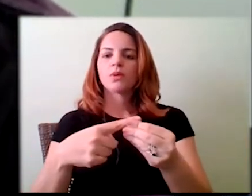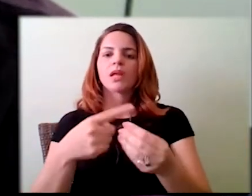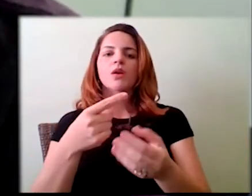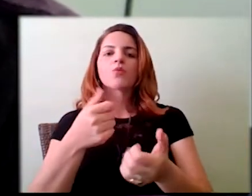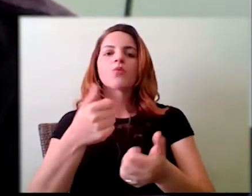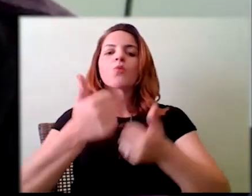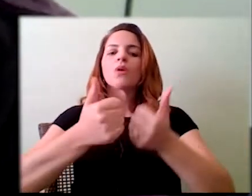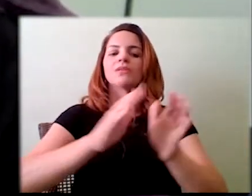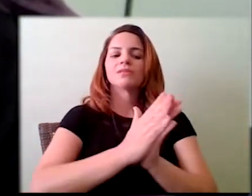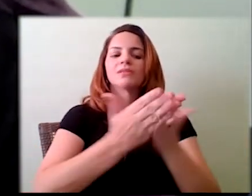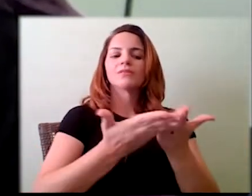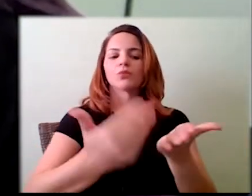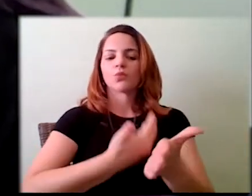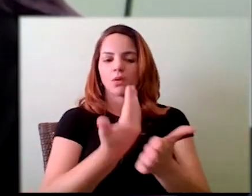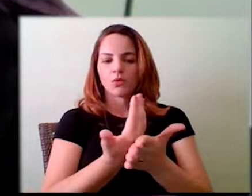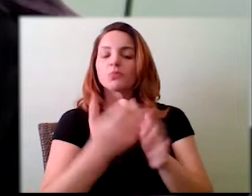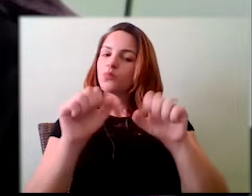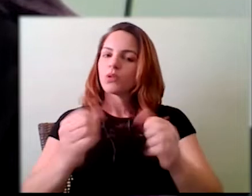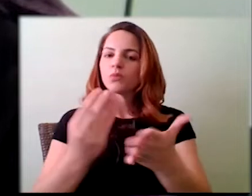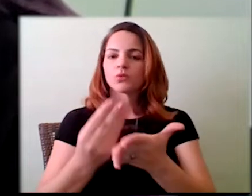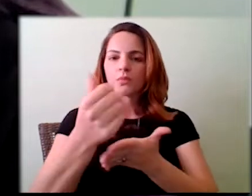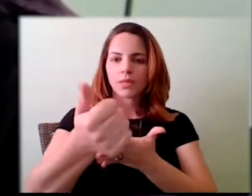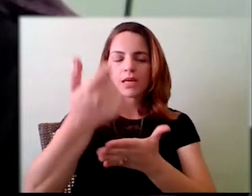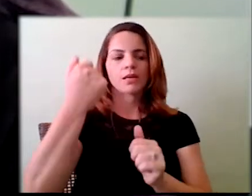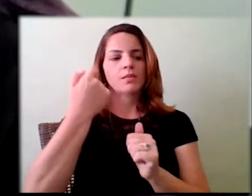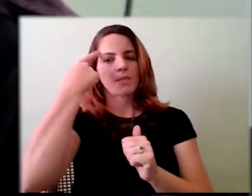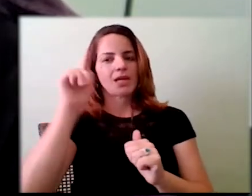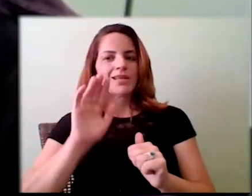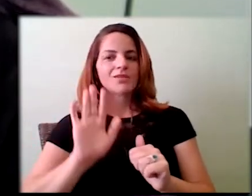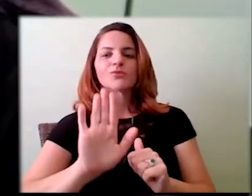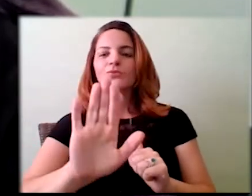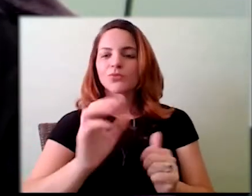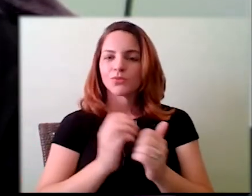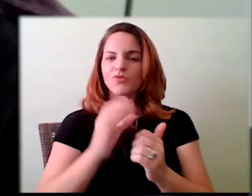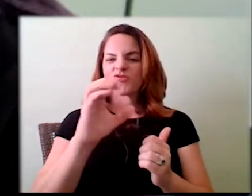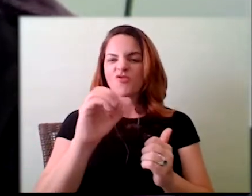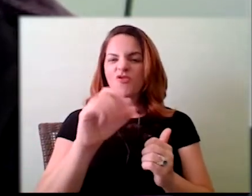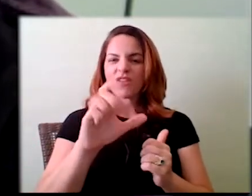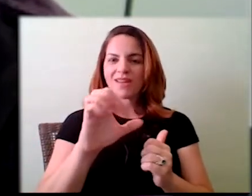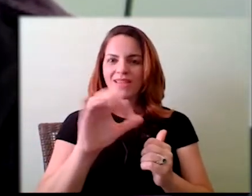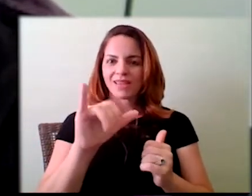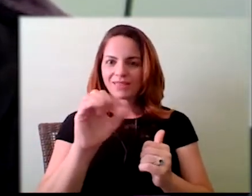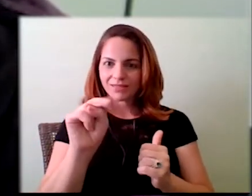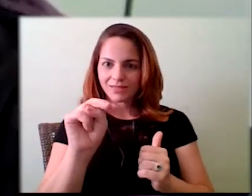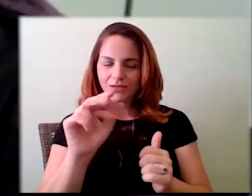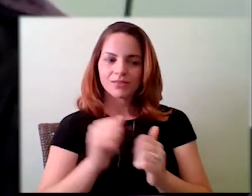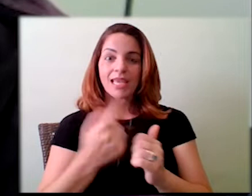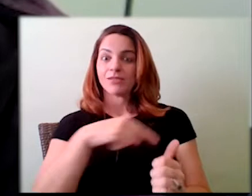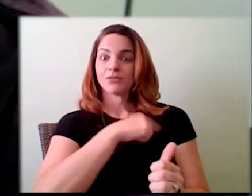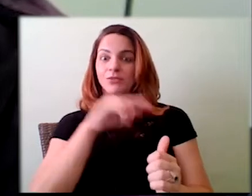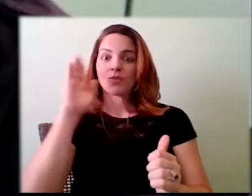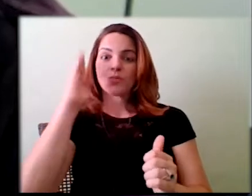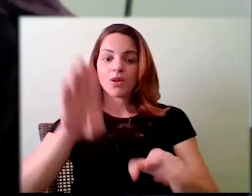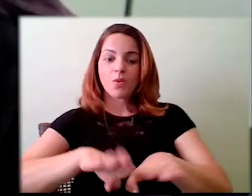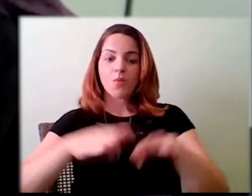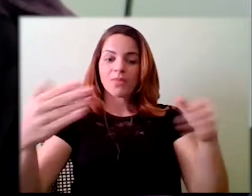books we've purchased for our library collection, and a little bit of an unboxing for everyone here today.